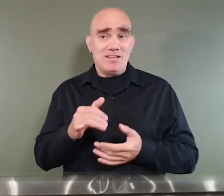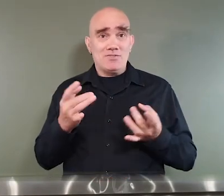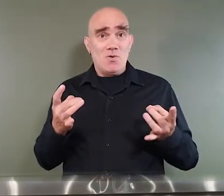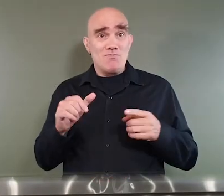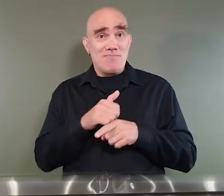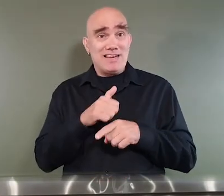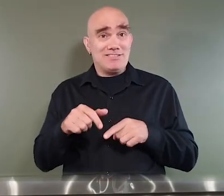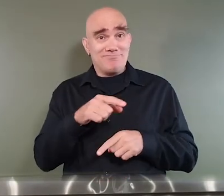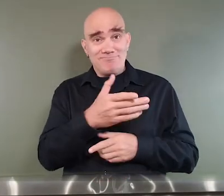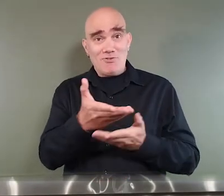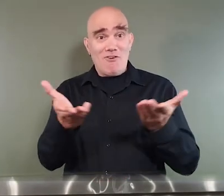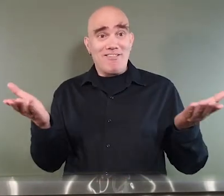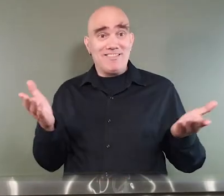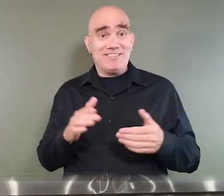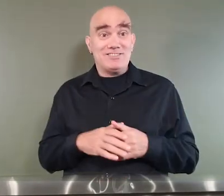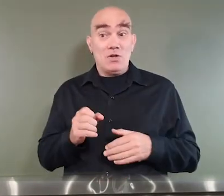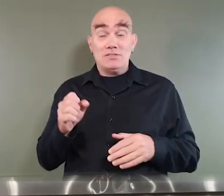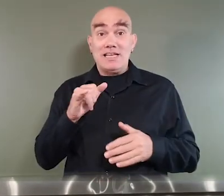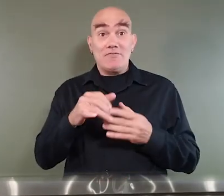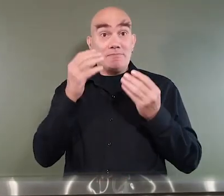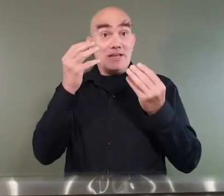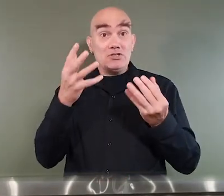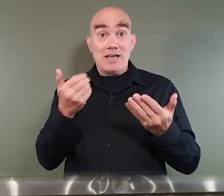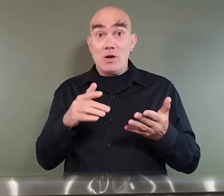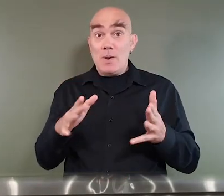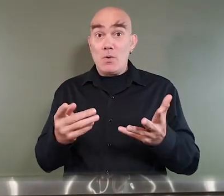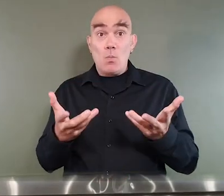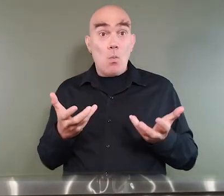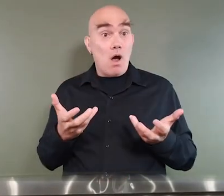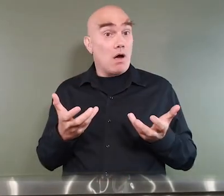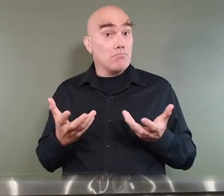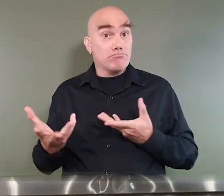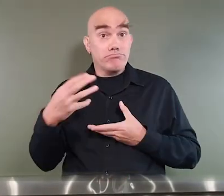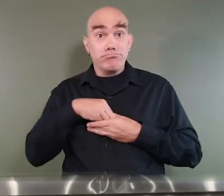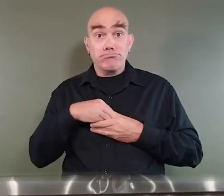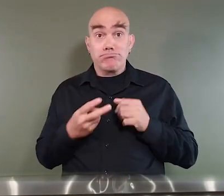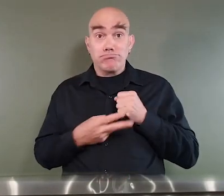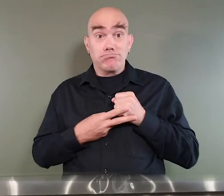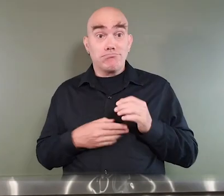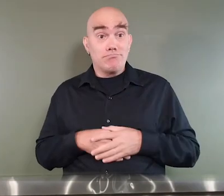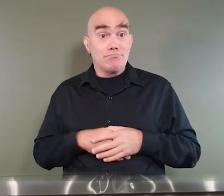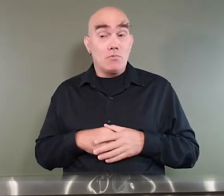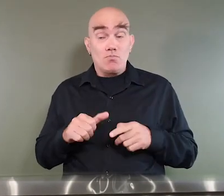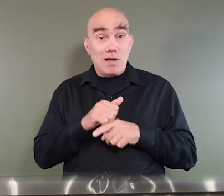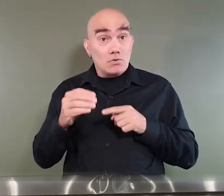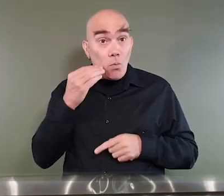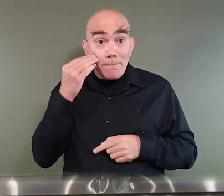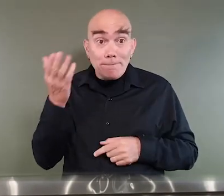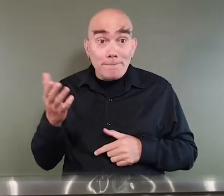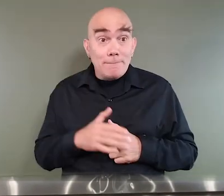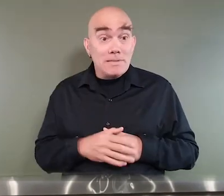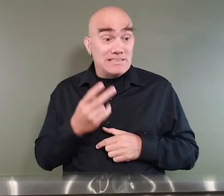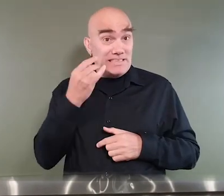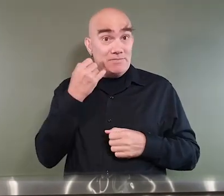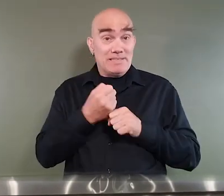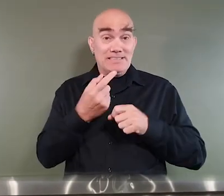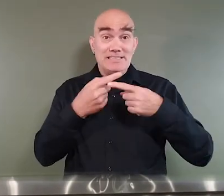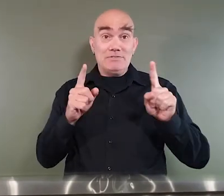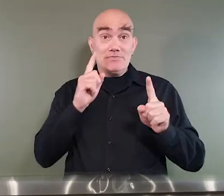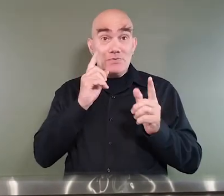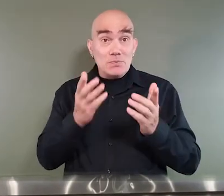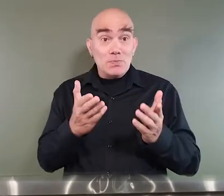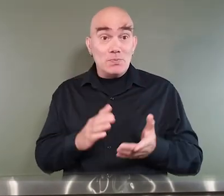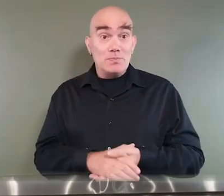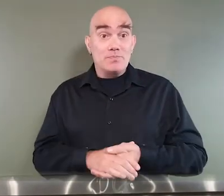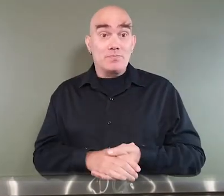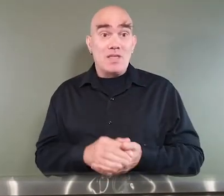so take that information with you however you like. Practice it at home, see if it makes a difference for you. I have lots of